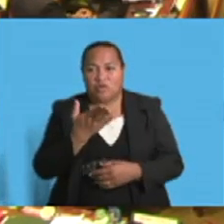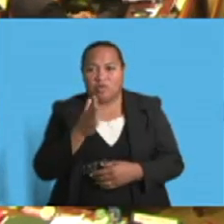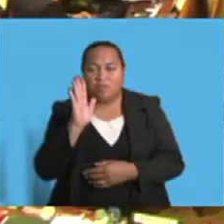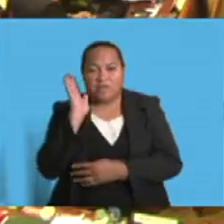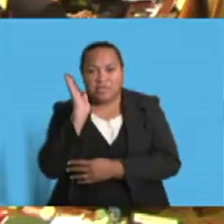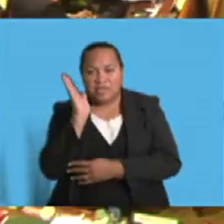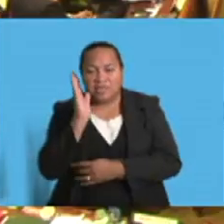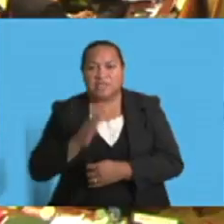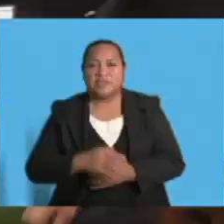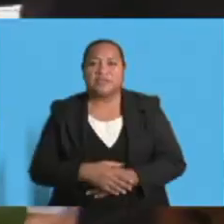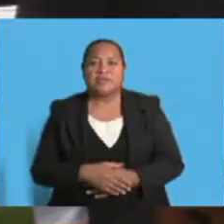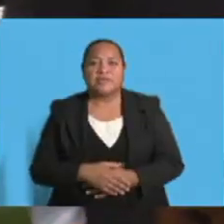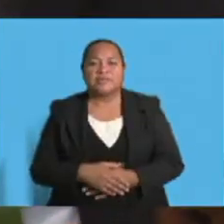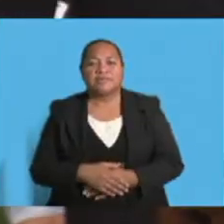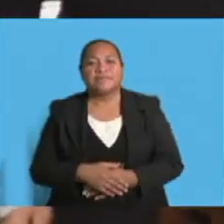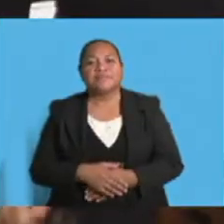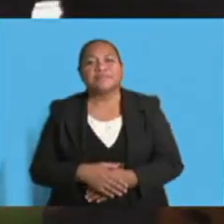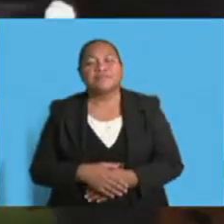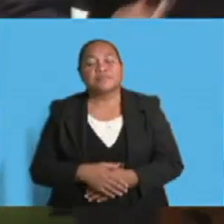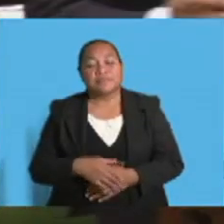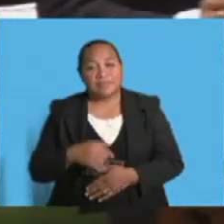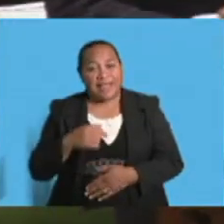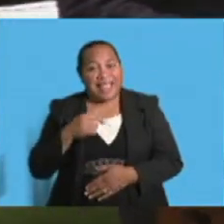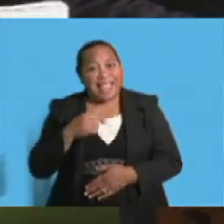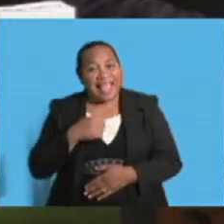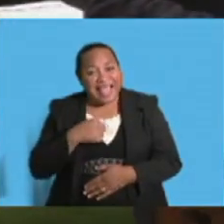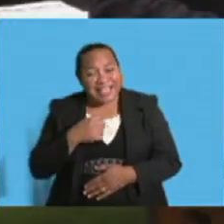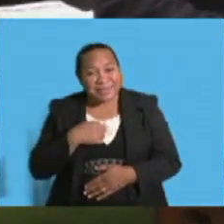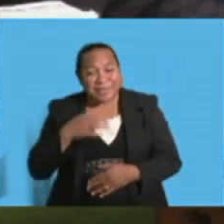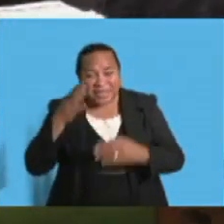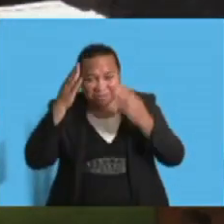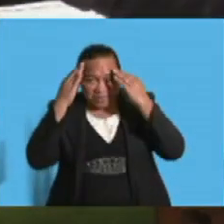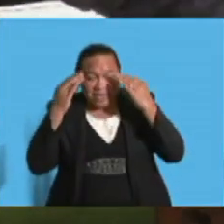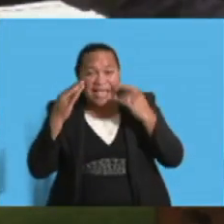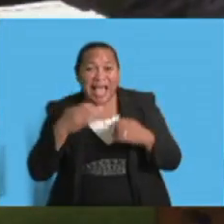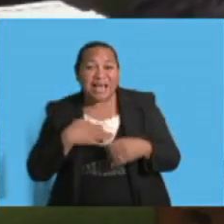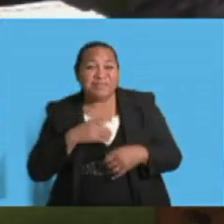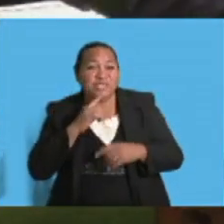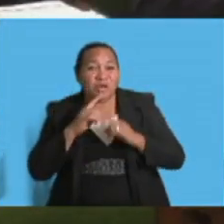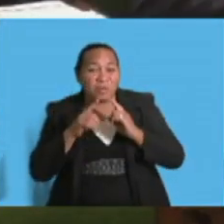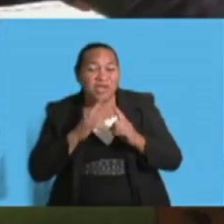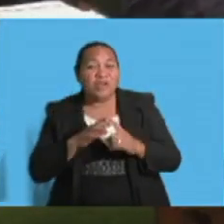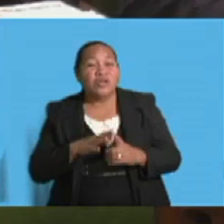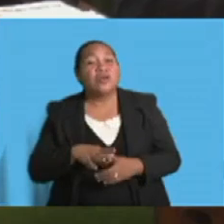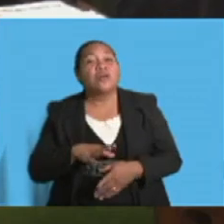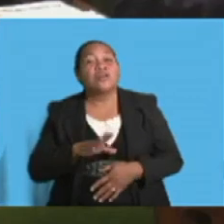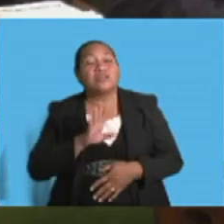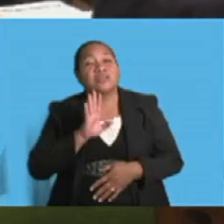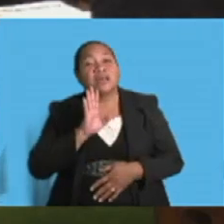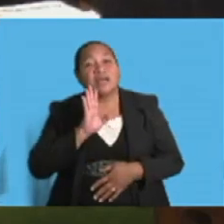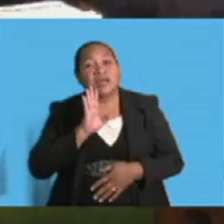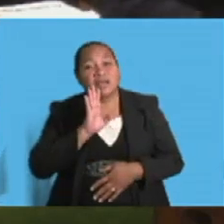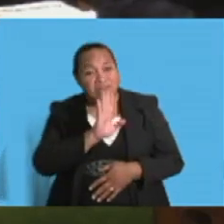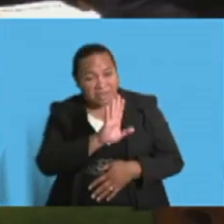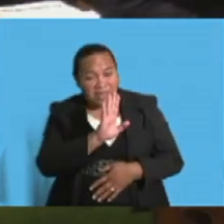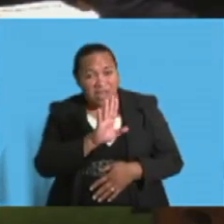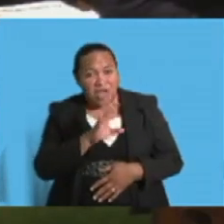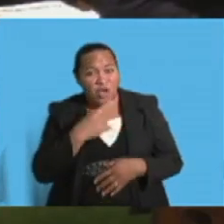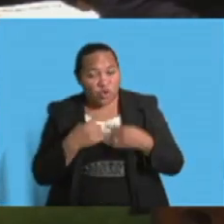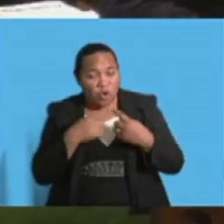Thank you. Madam Speaker, I am simply commenting on the comments that have been made on the floor of